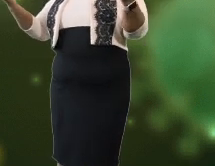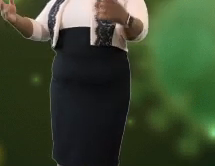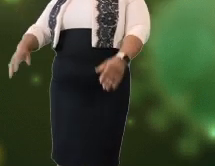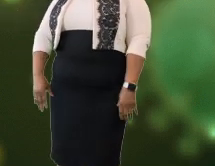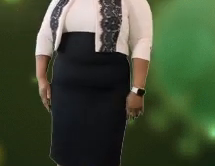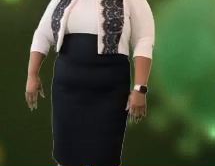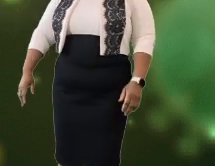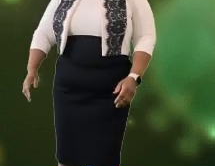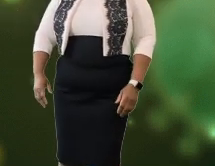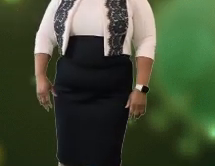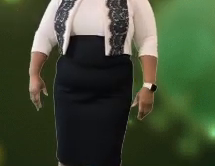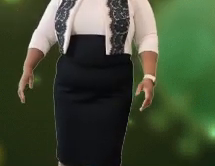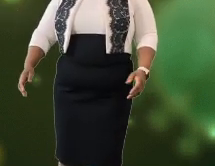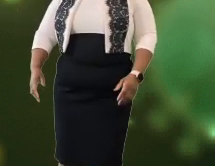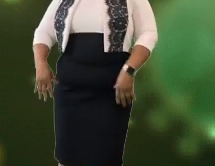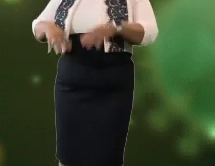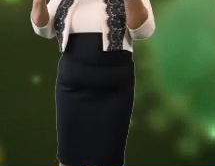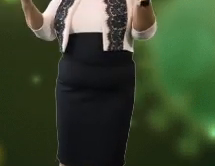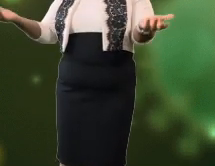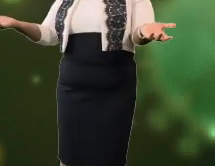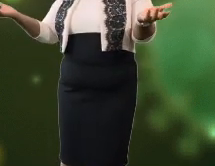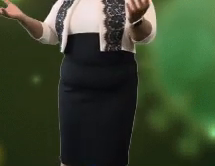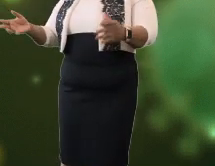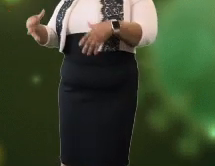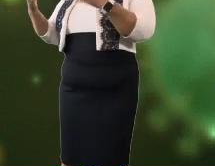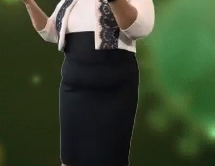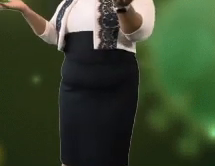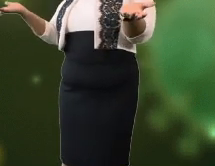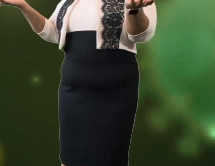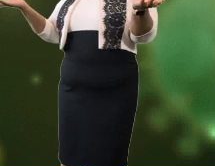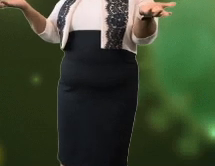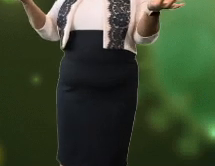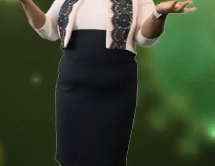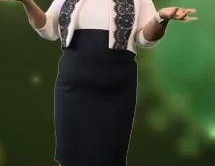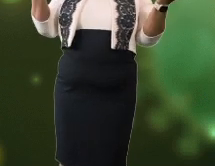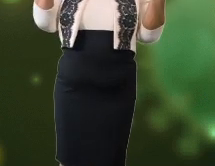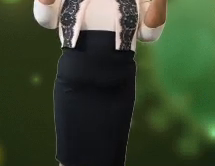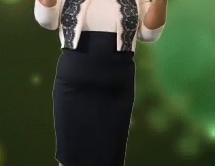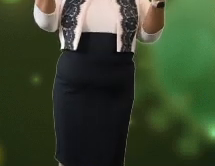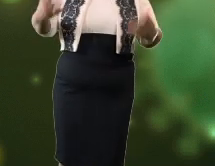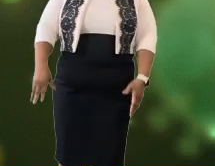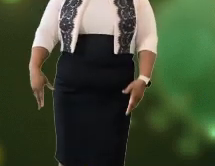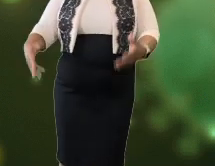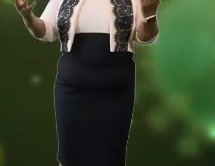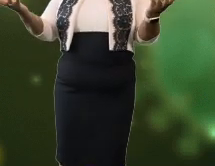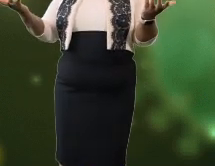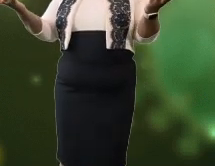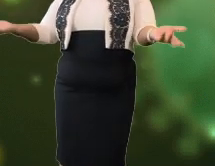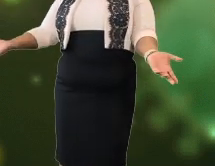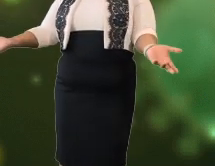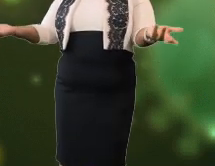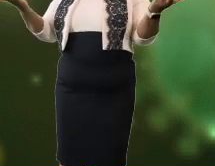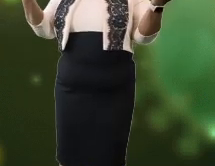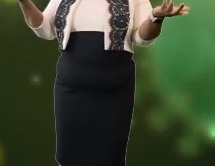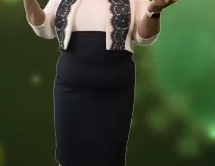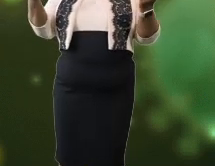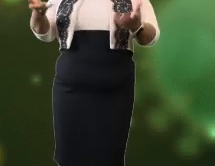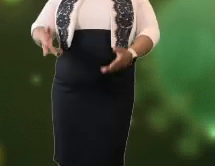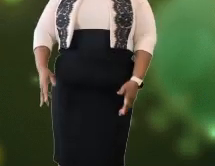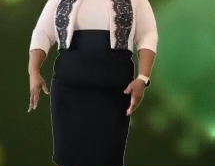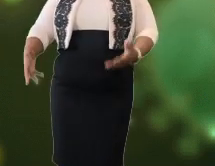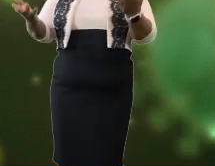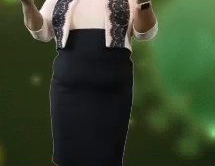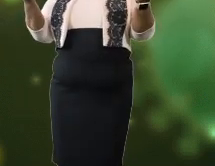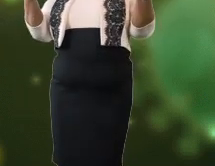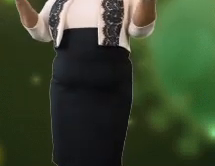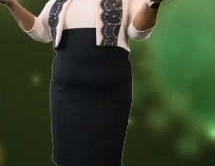stage? Planning, construction commenced at what date, at what time? What is the timelines that